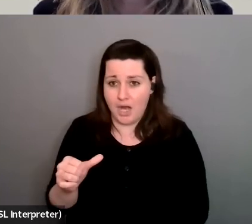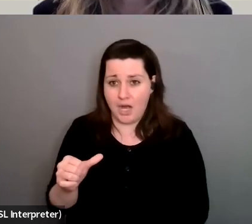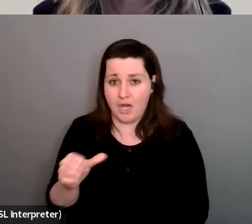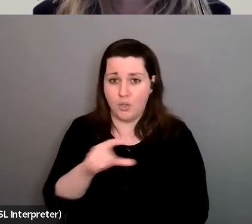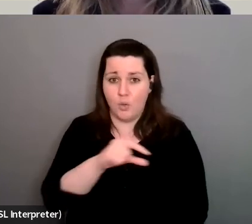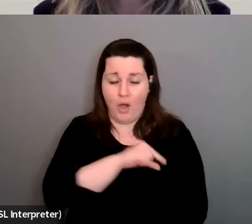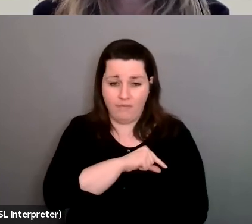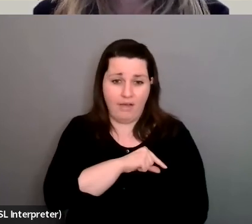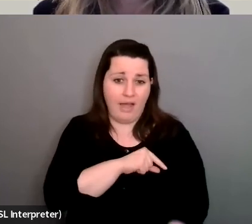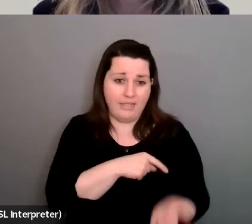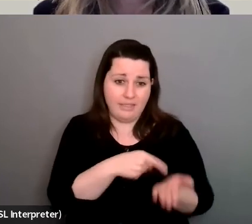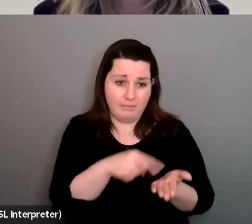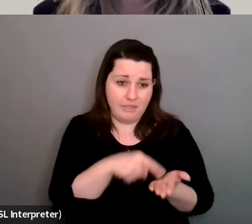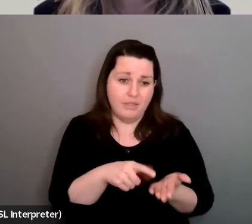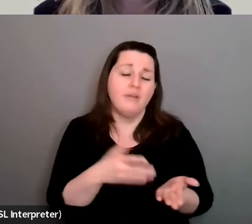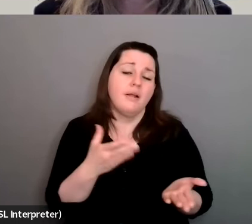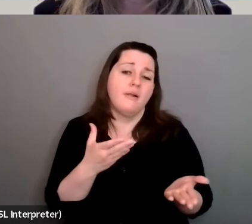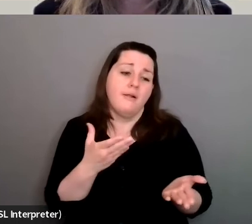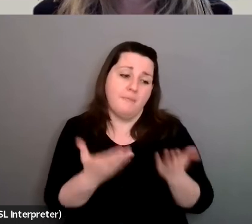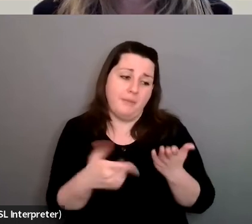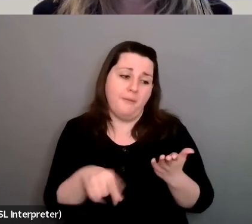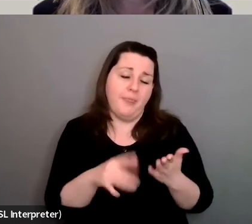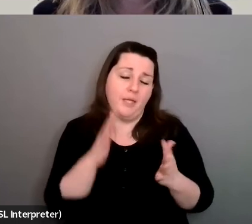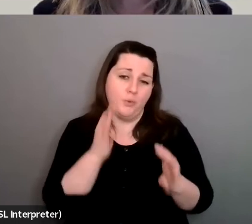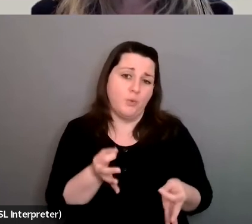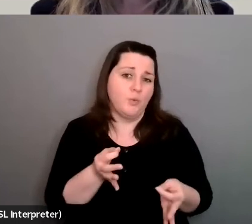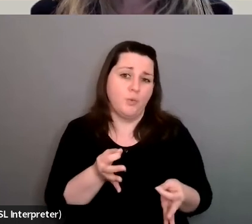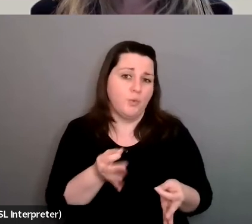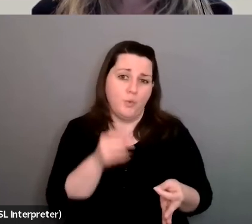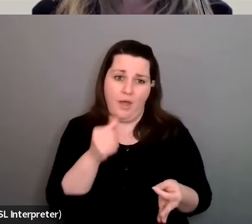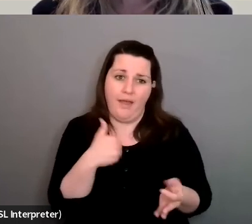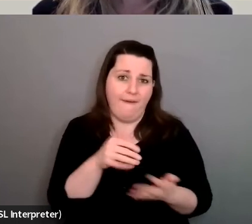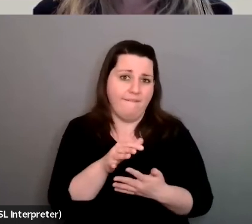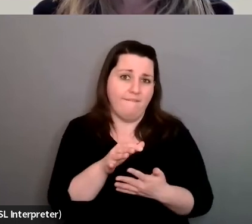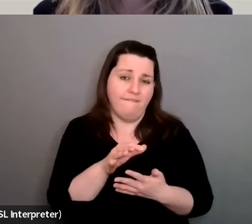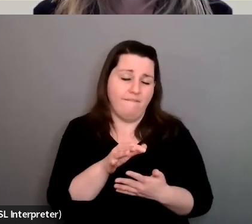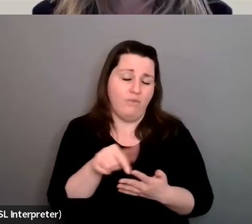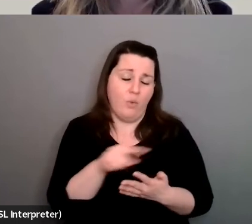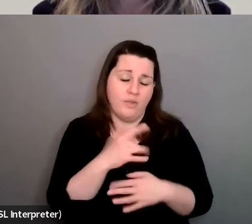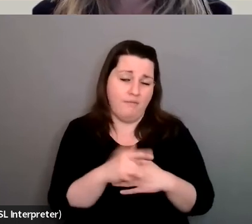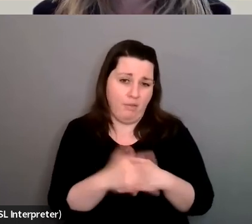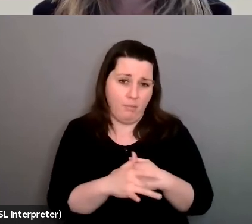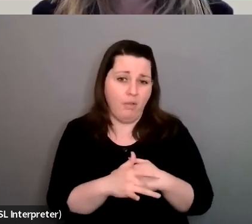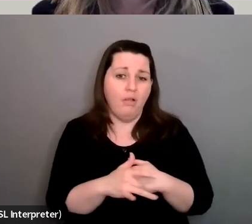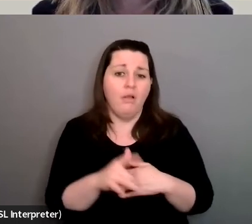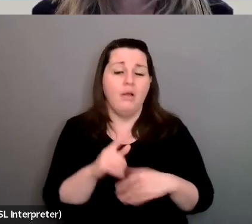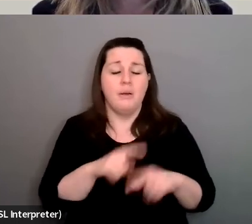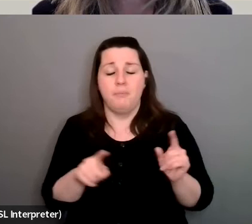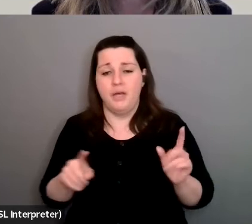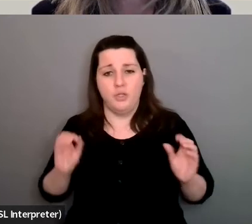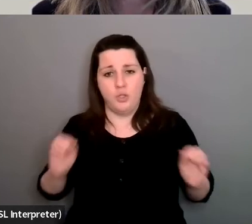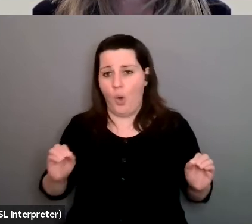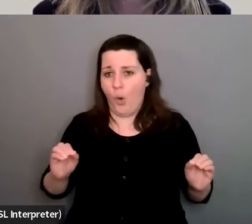non-qualified expenses, then they may choose to not actually have those features available to them, but there is no